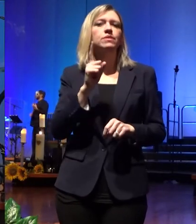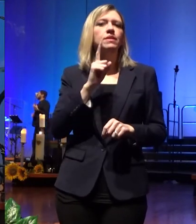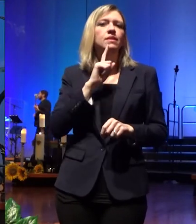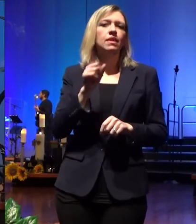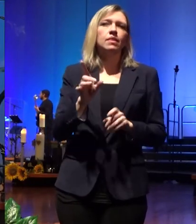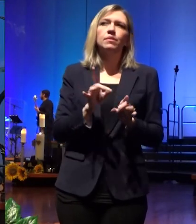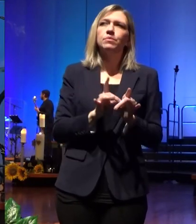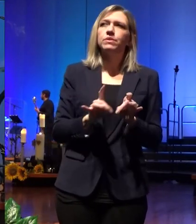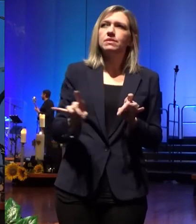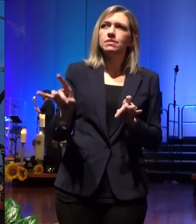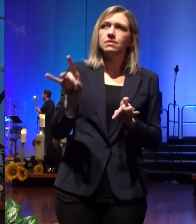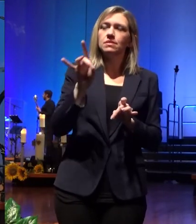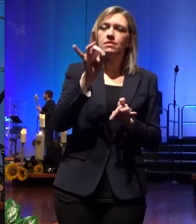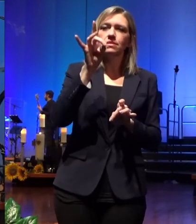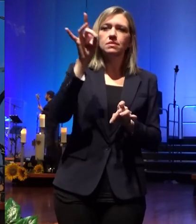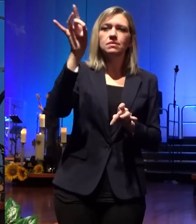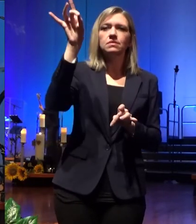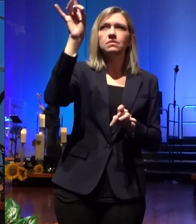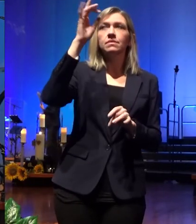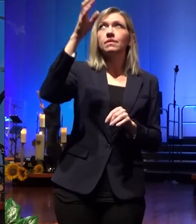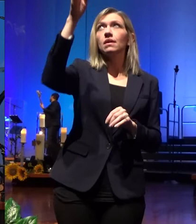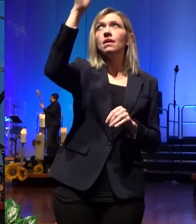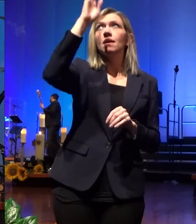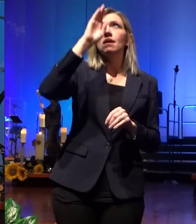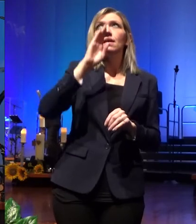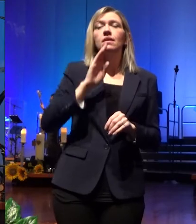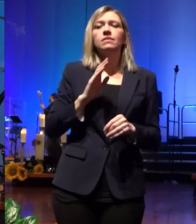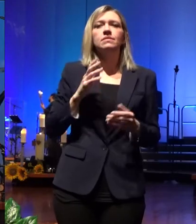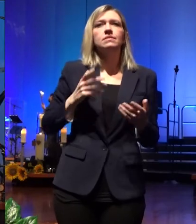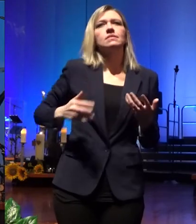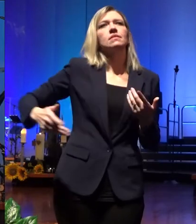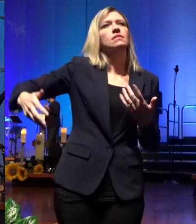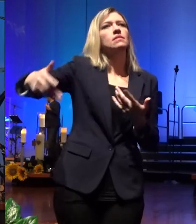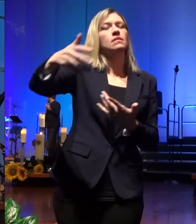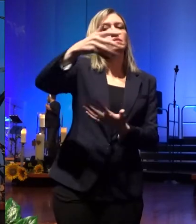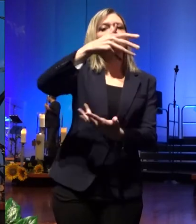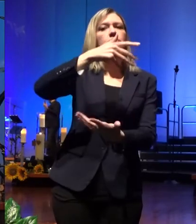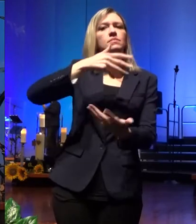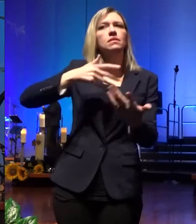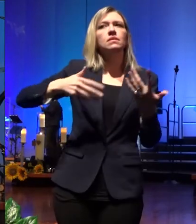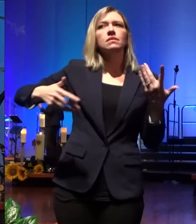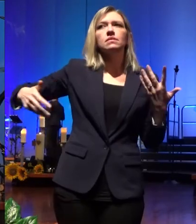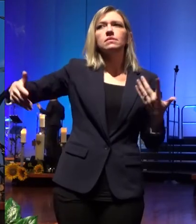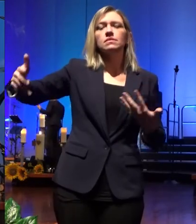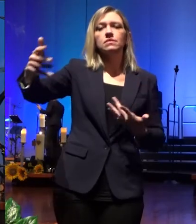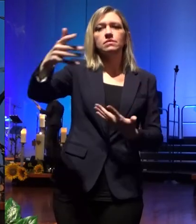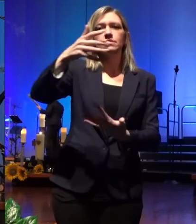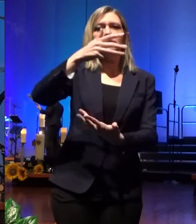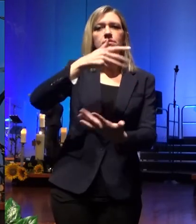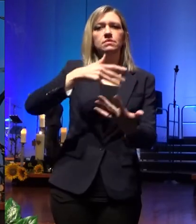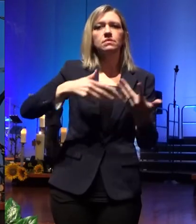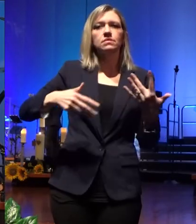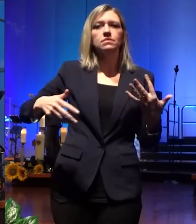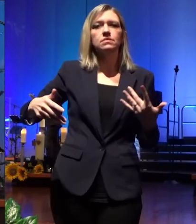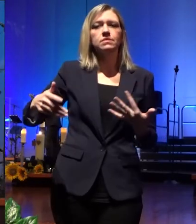Surely the presence of God is in this